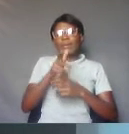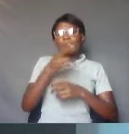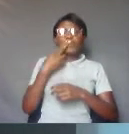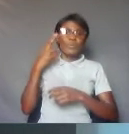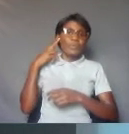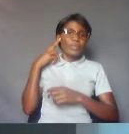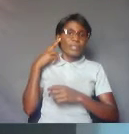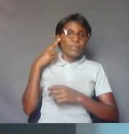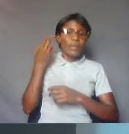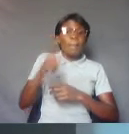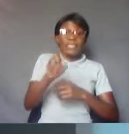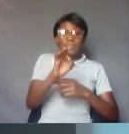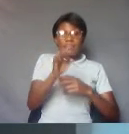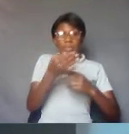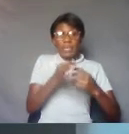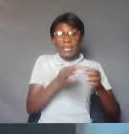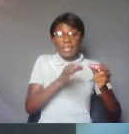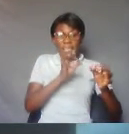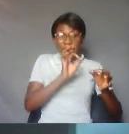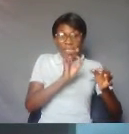misses this about him.